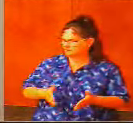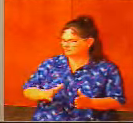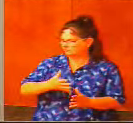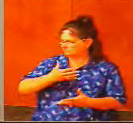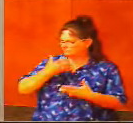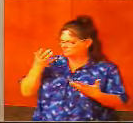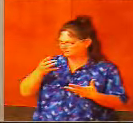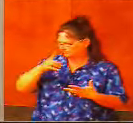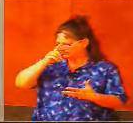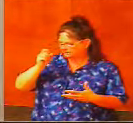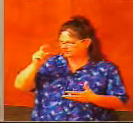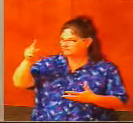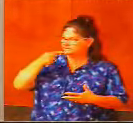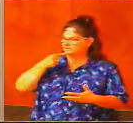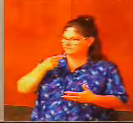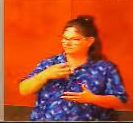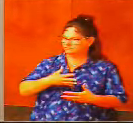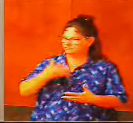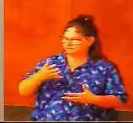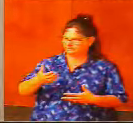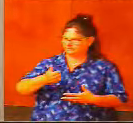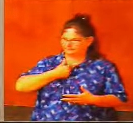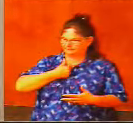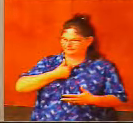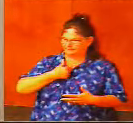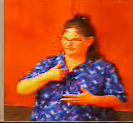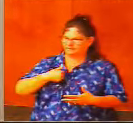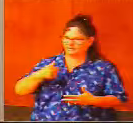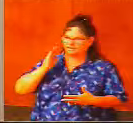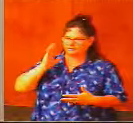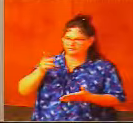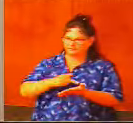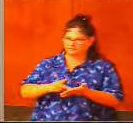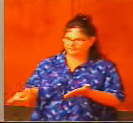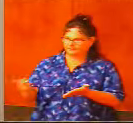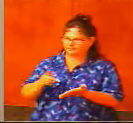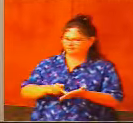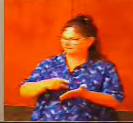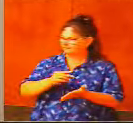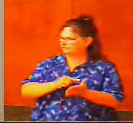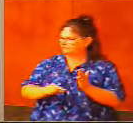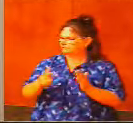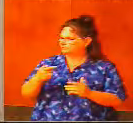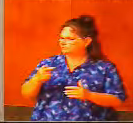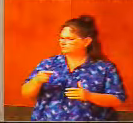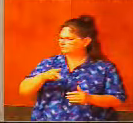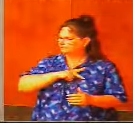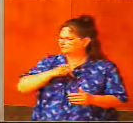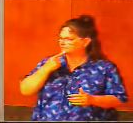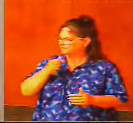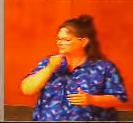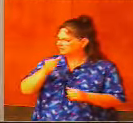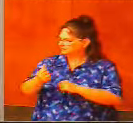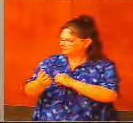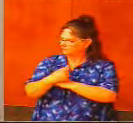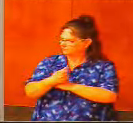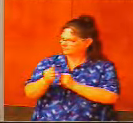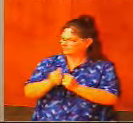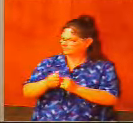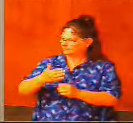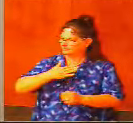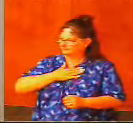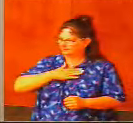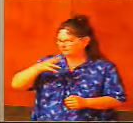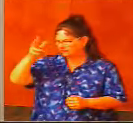mine, I will repay, says the Lord.'" In verse 21, Paul says, "Do not be overcome by evil, but overcome